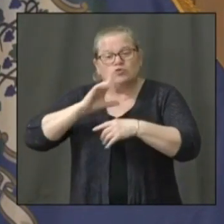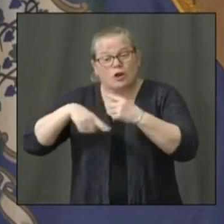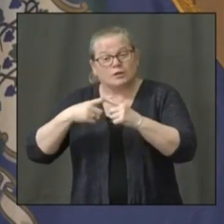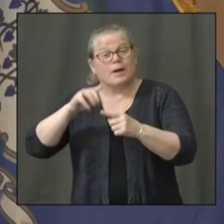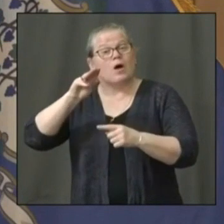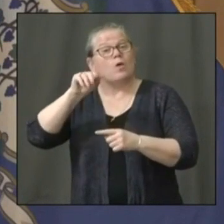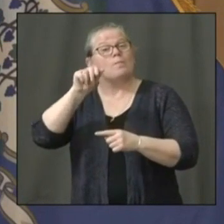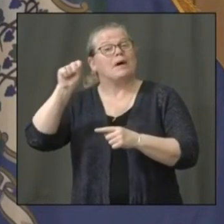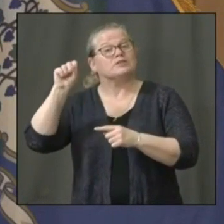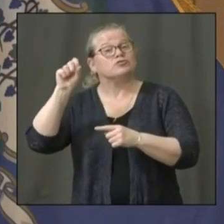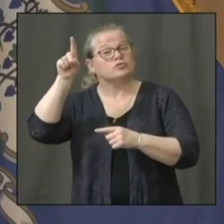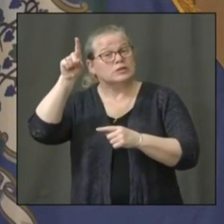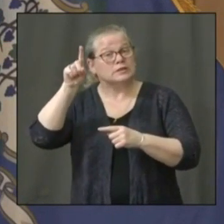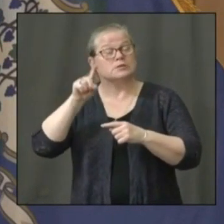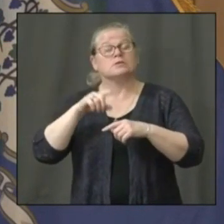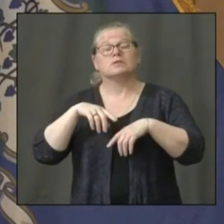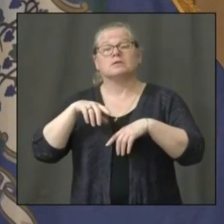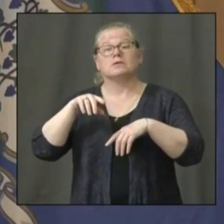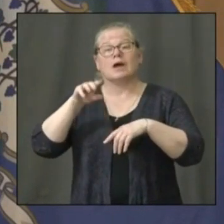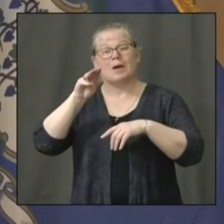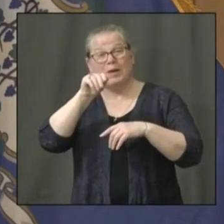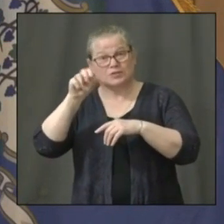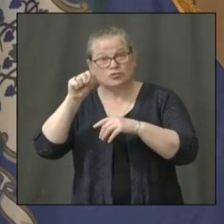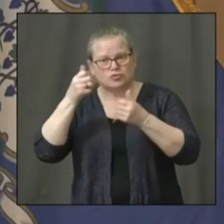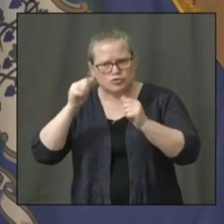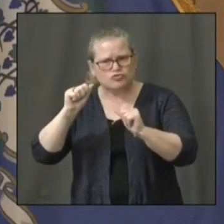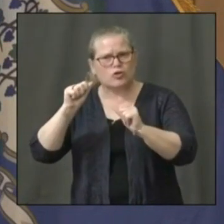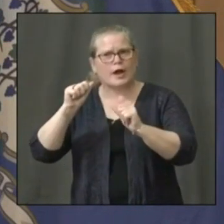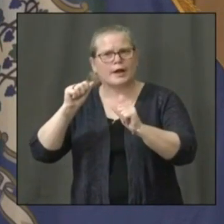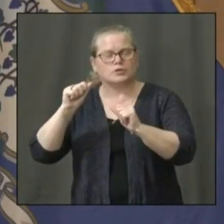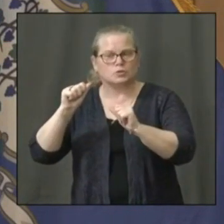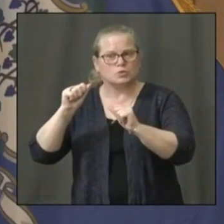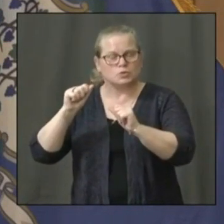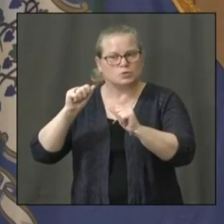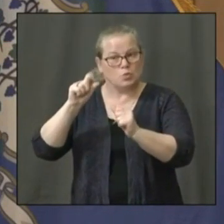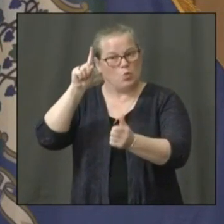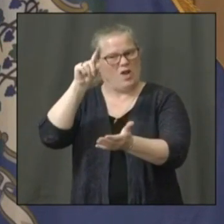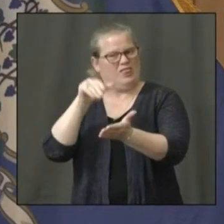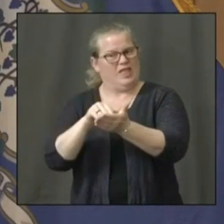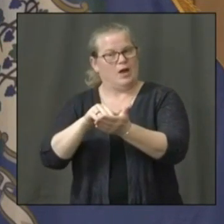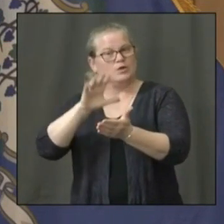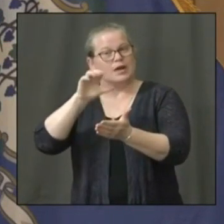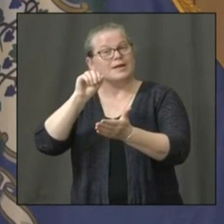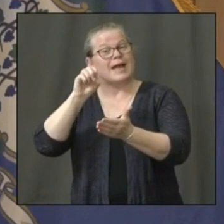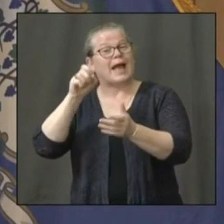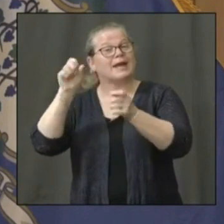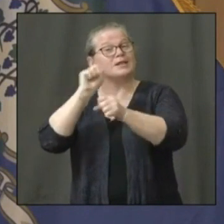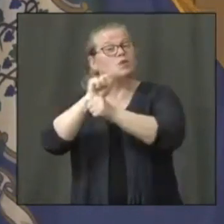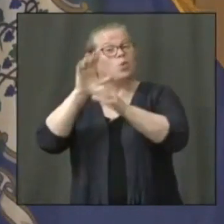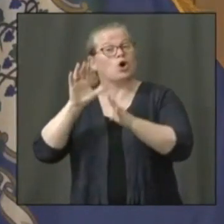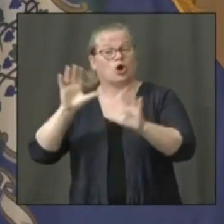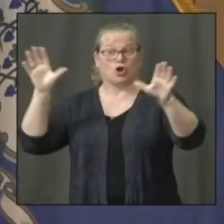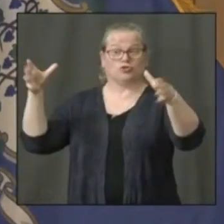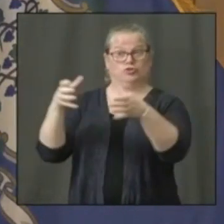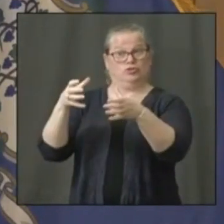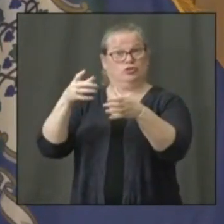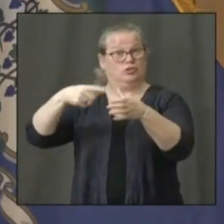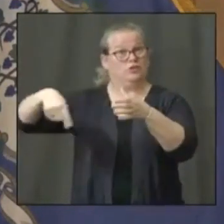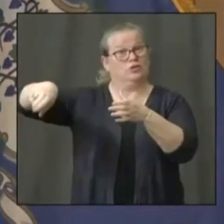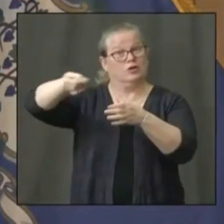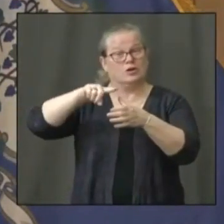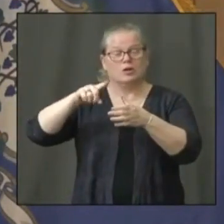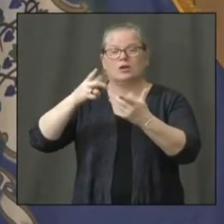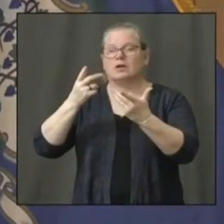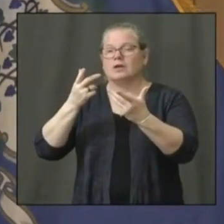of 1,000 caseworkers. These caseworkers, and we're looking to do the same, would be there to track and